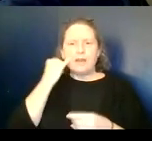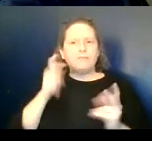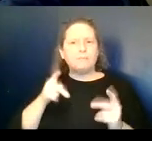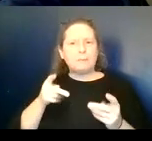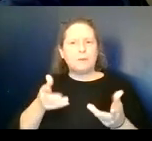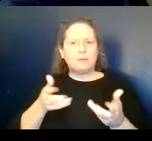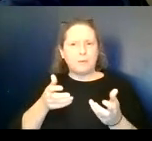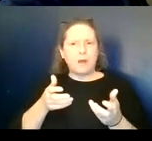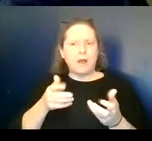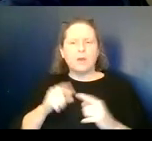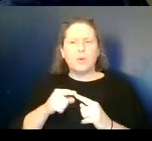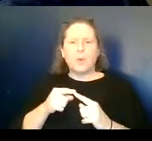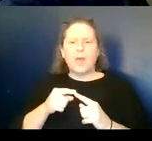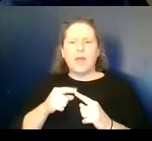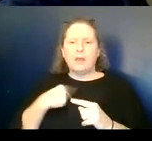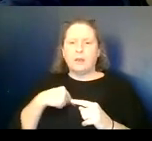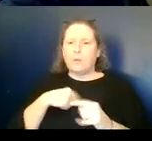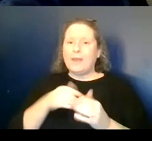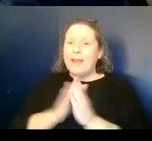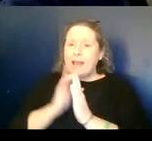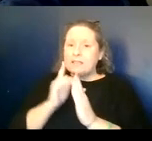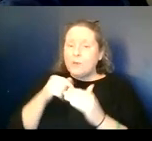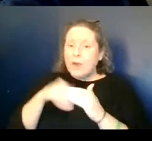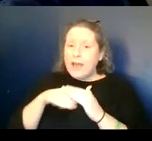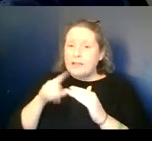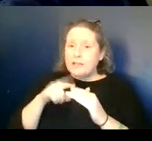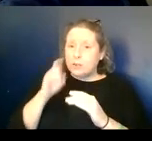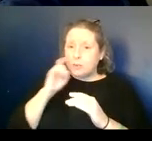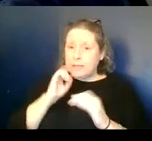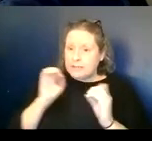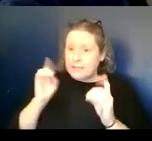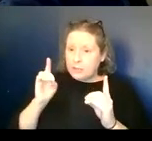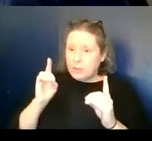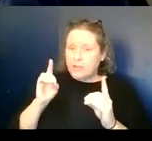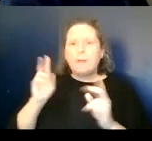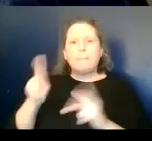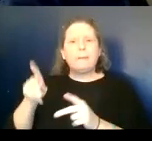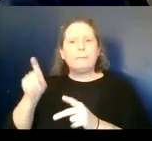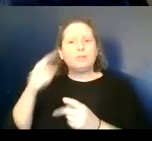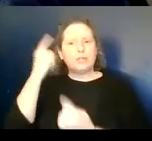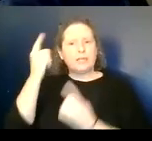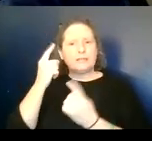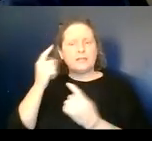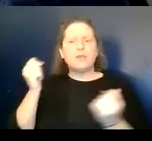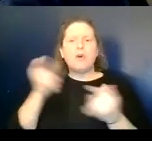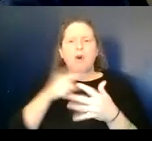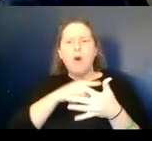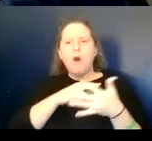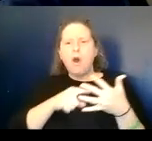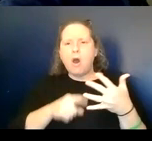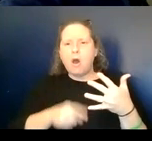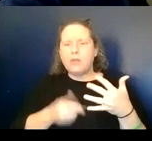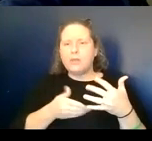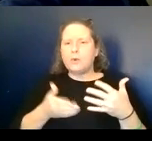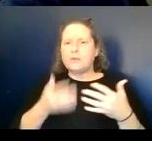when we ask for access for sexual education. People should consider all those values